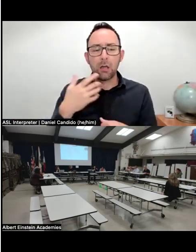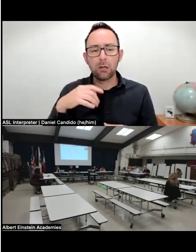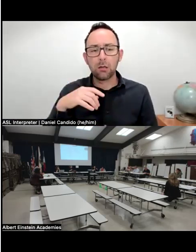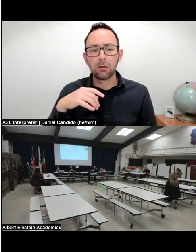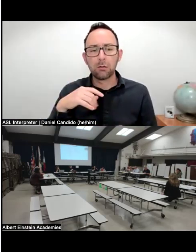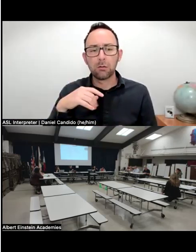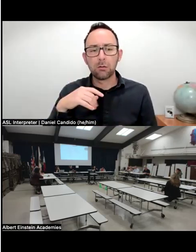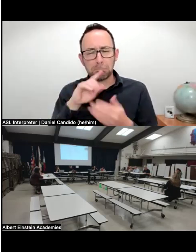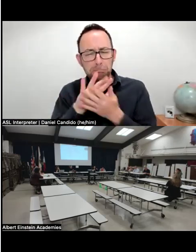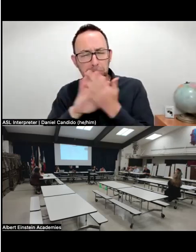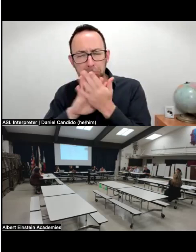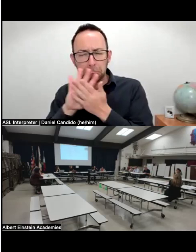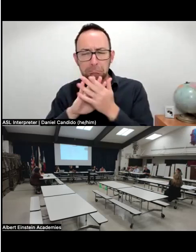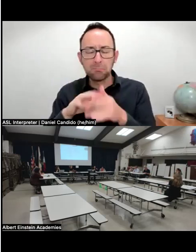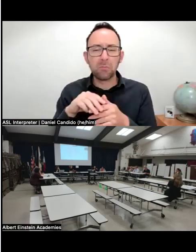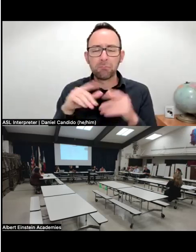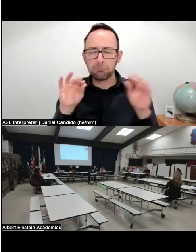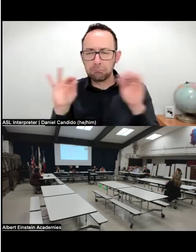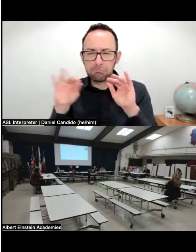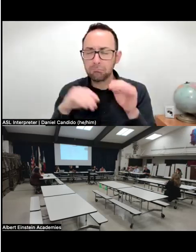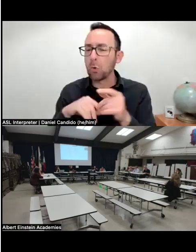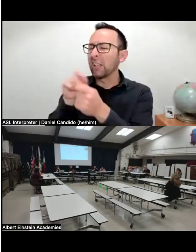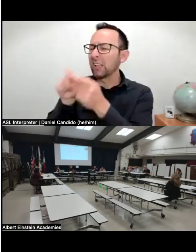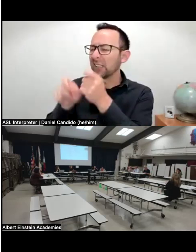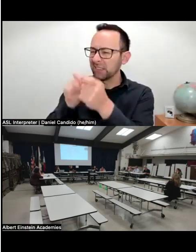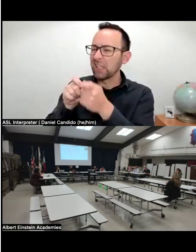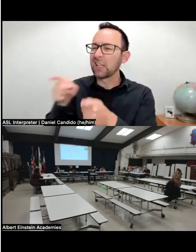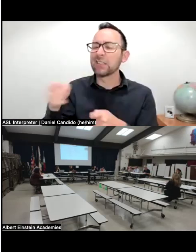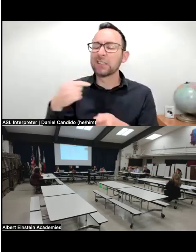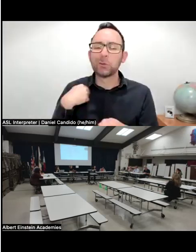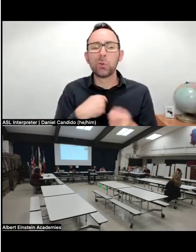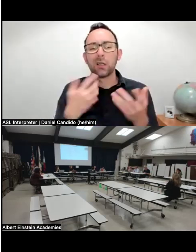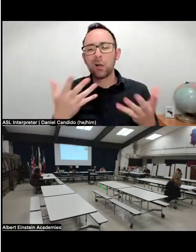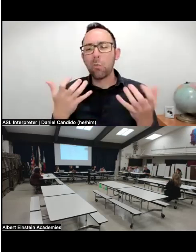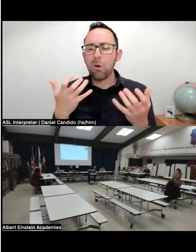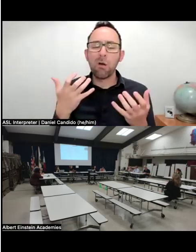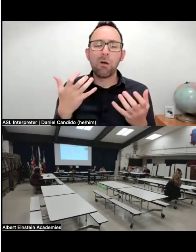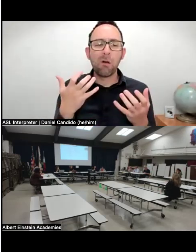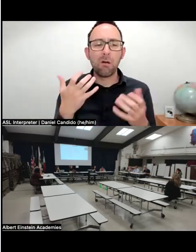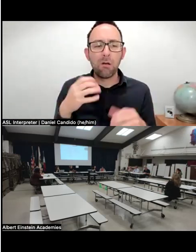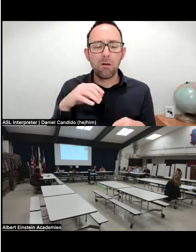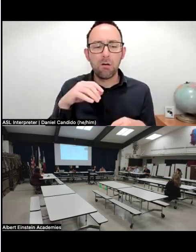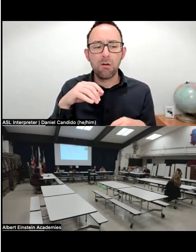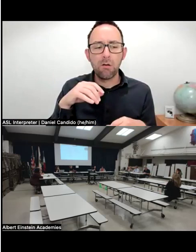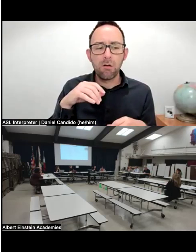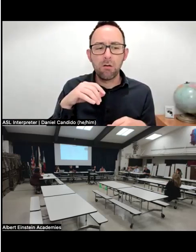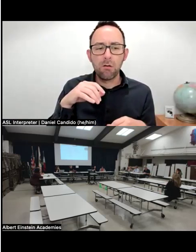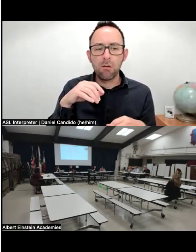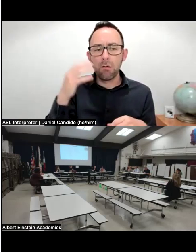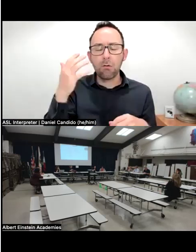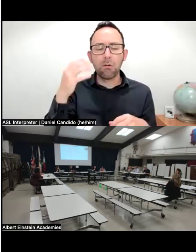question. Exactly. Because I know that we want to be mindful of resource allocation. So